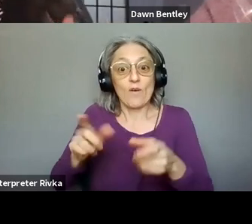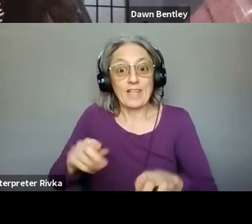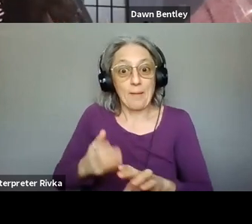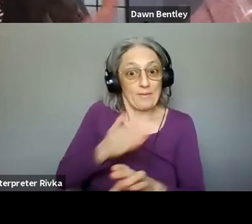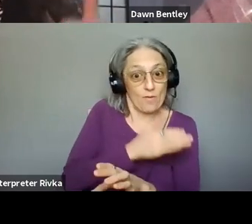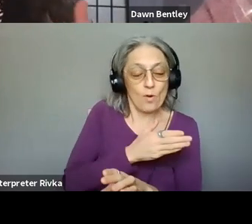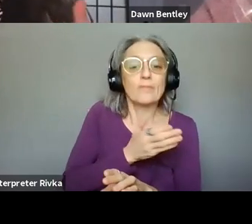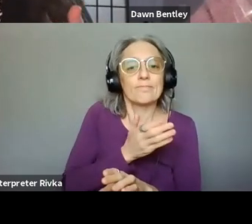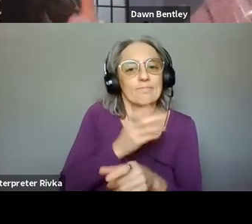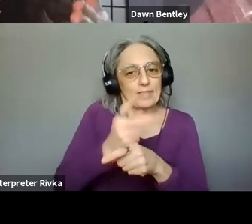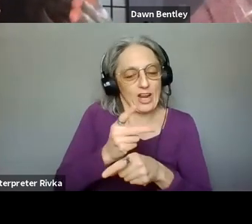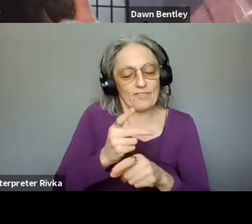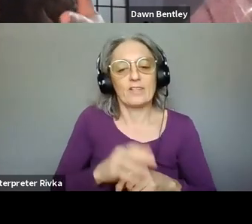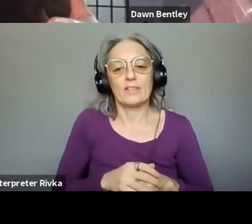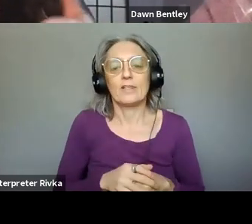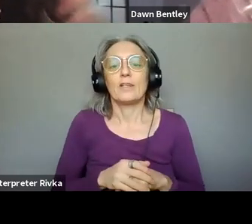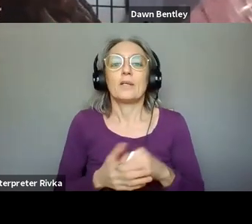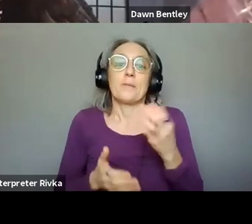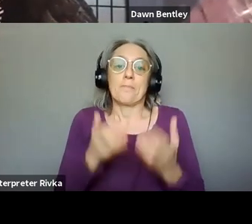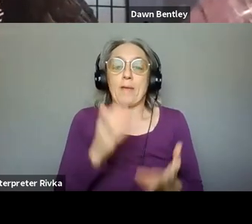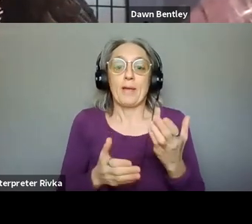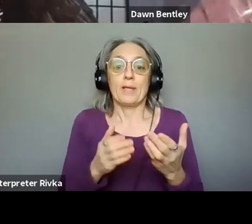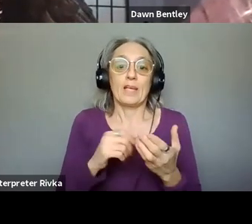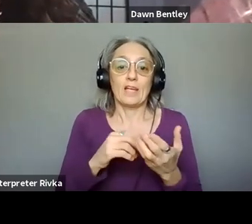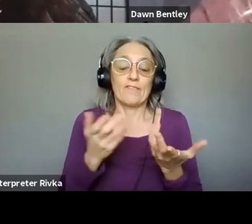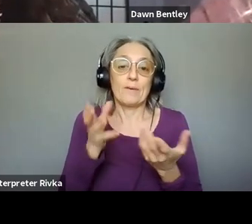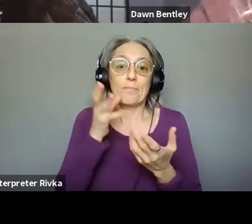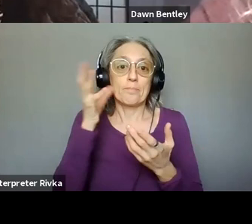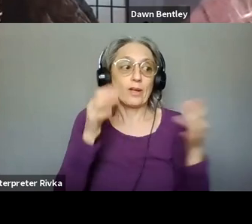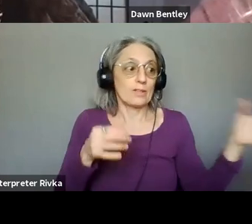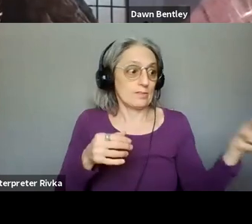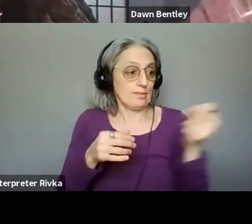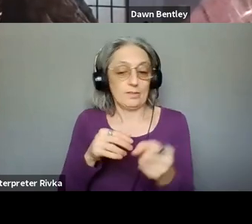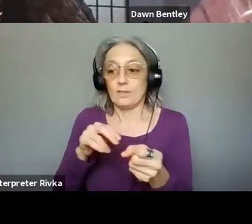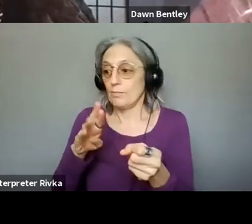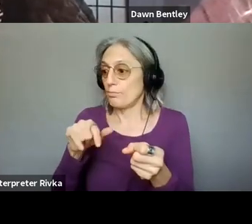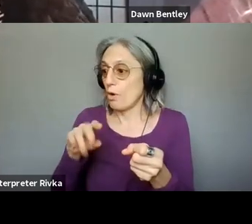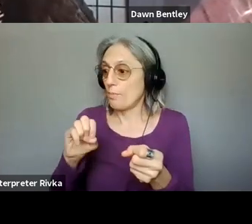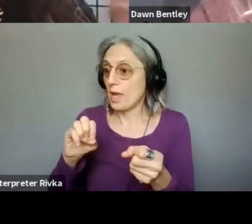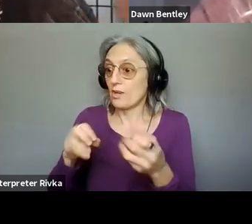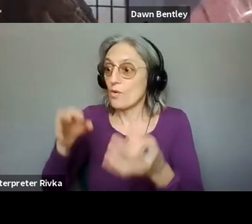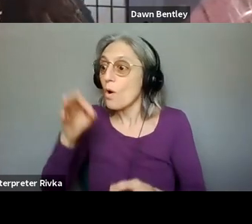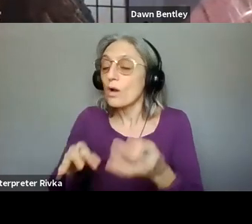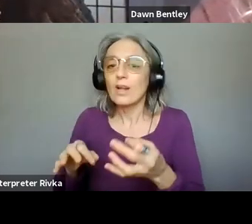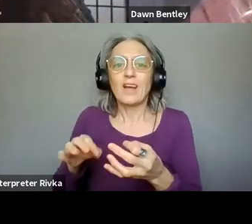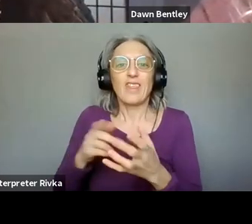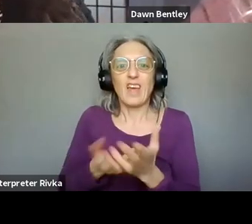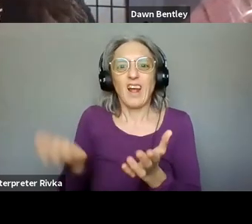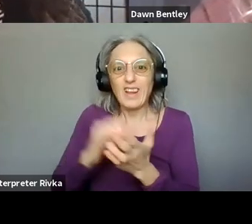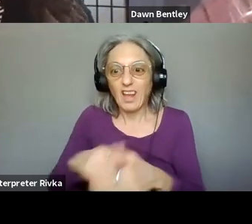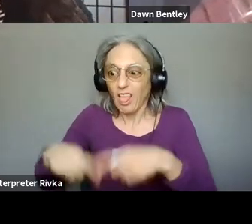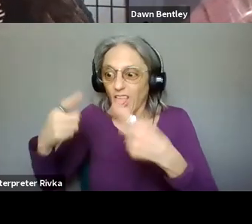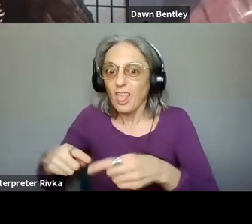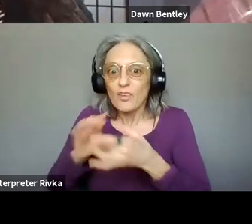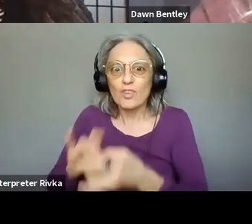move to the guardianship, the probate court, and are essentially relitigating what happened in the child custody case, that can cause a